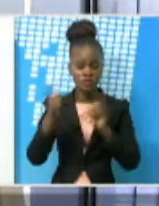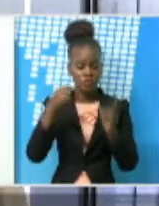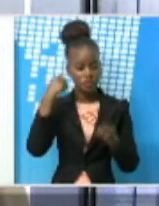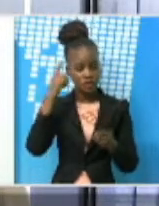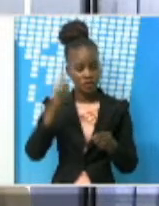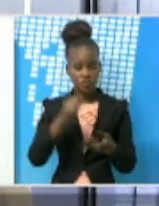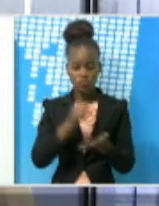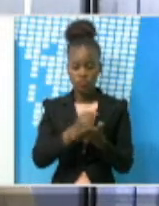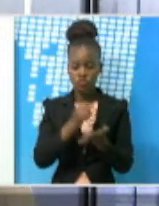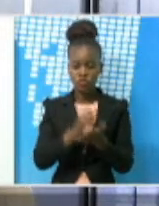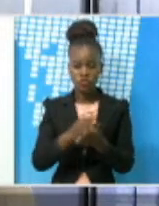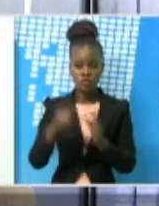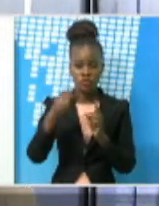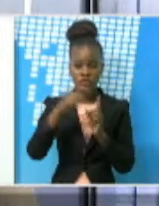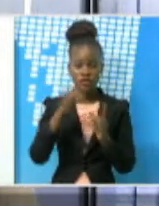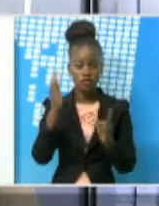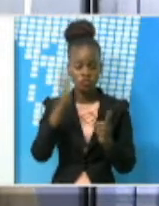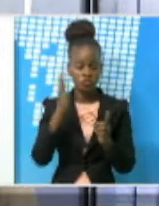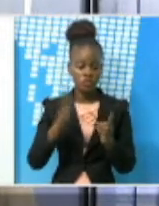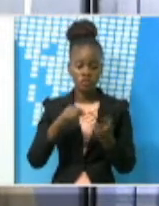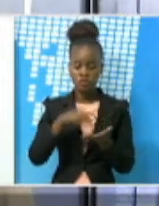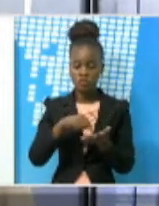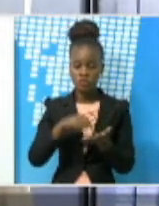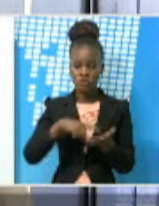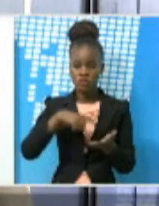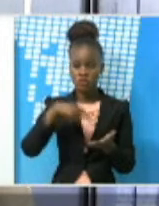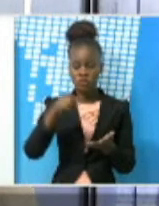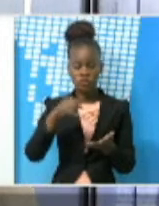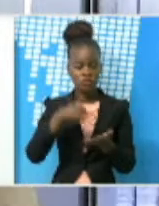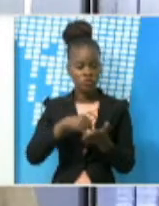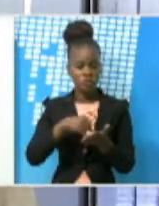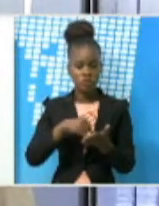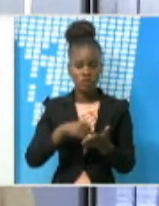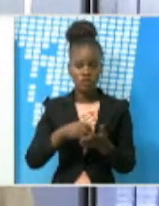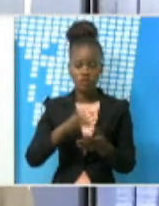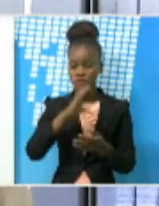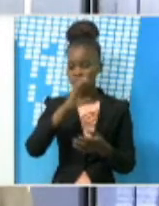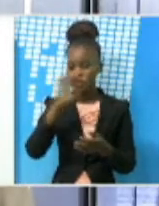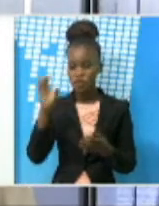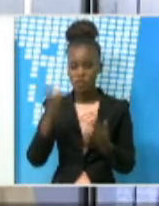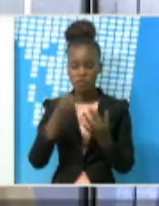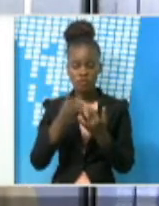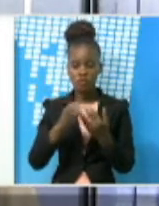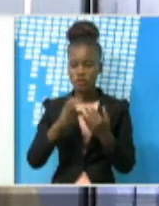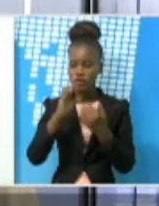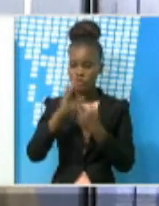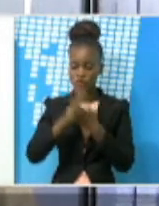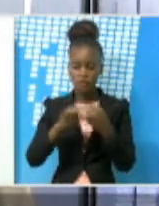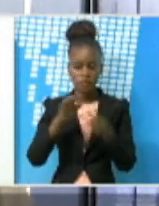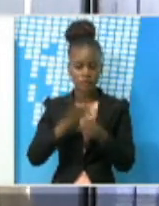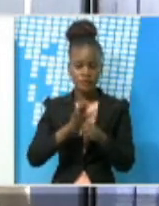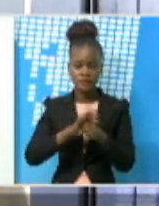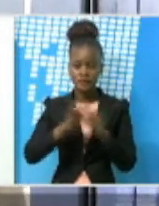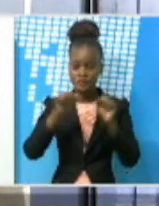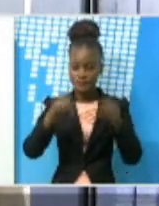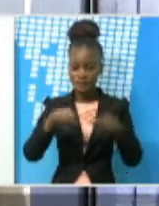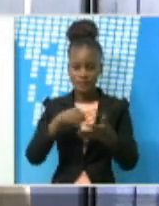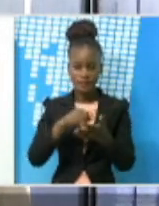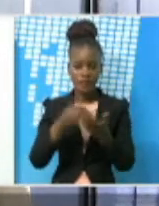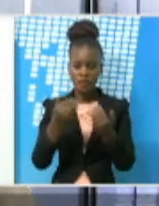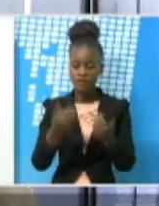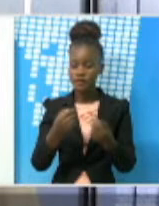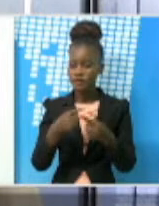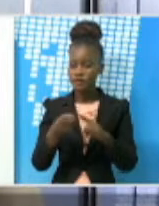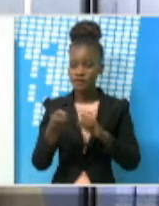bank to decentralize its operations across the country so that the majority of the people can access it. But even when